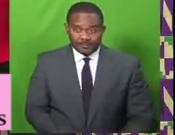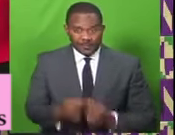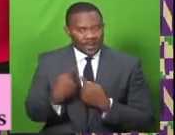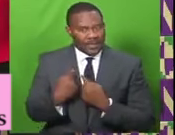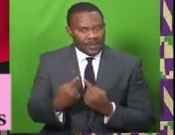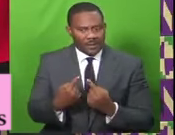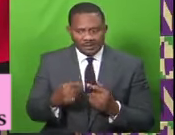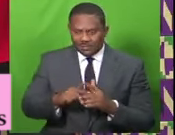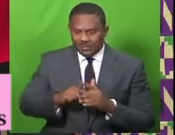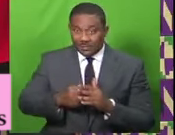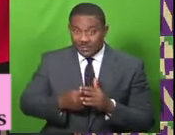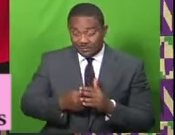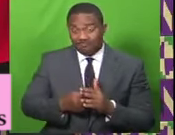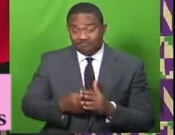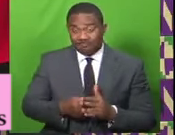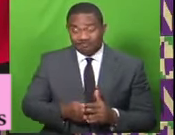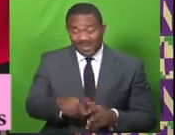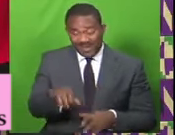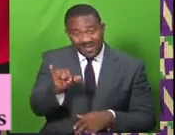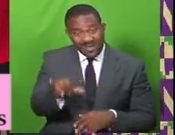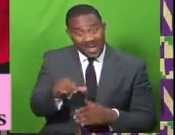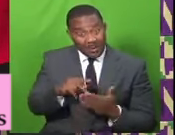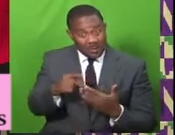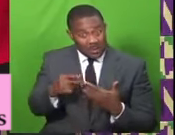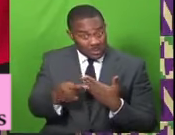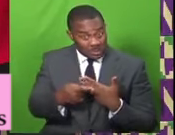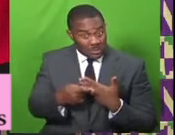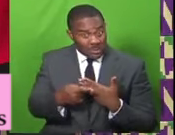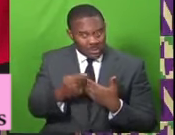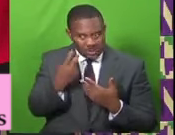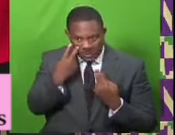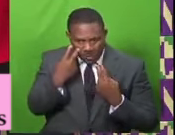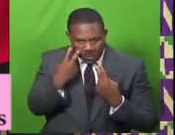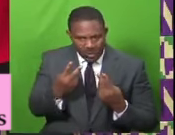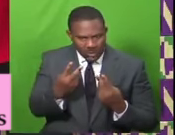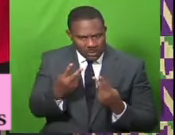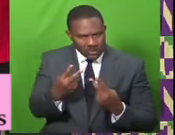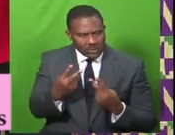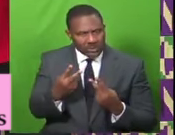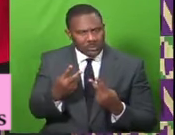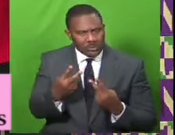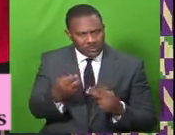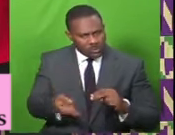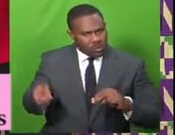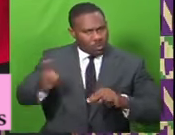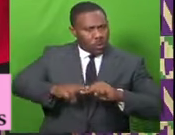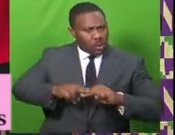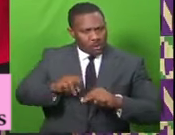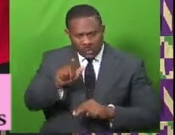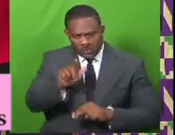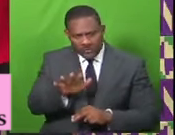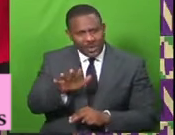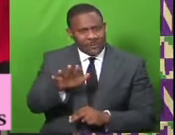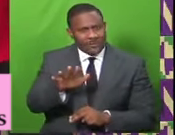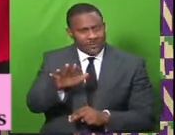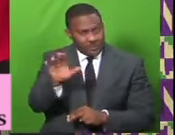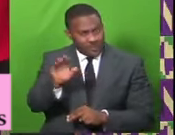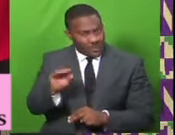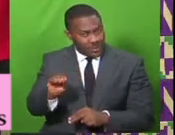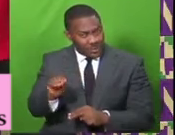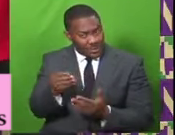of this transformational program, we have so far seen a 25% increase in the